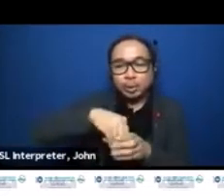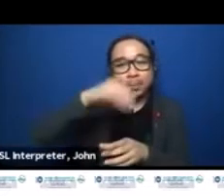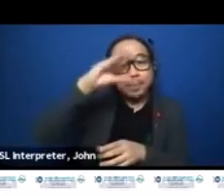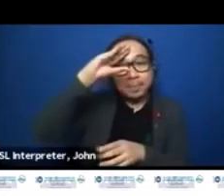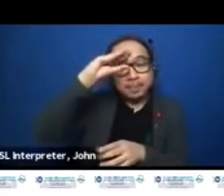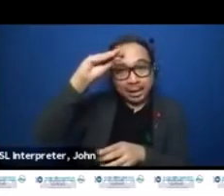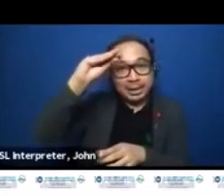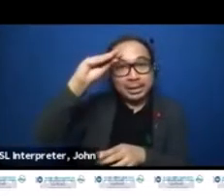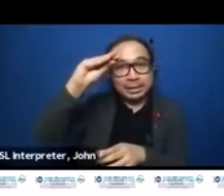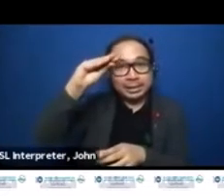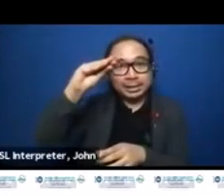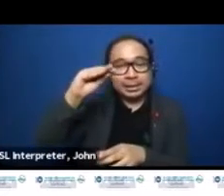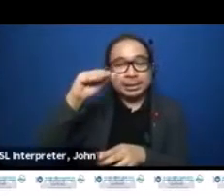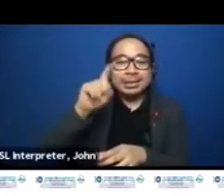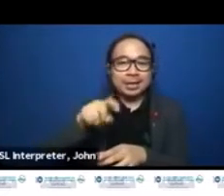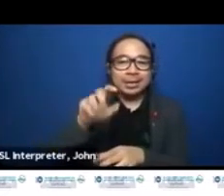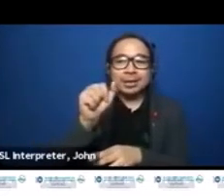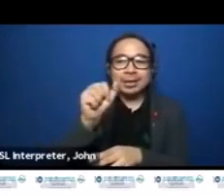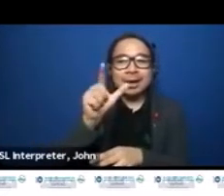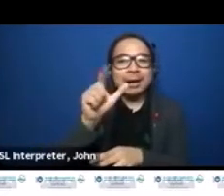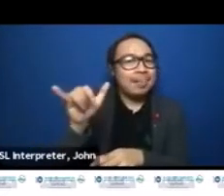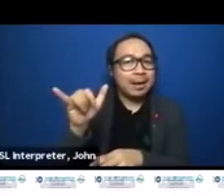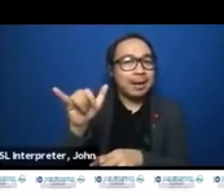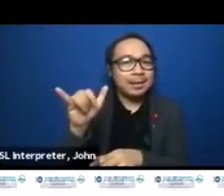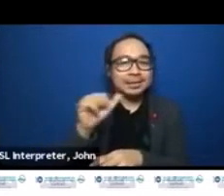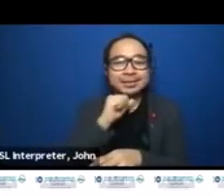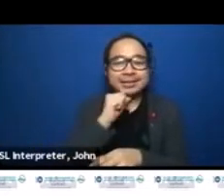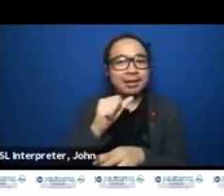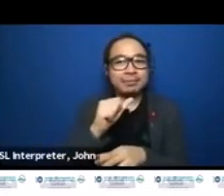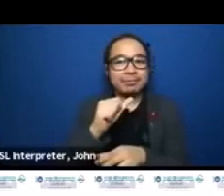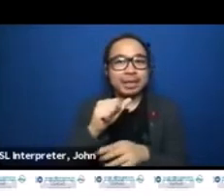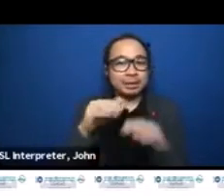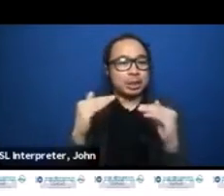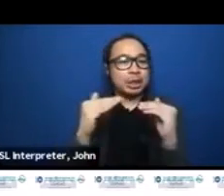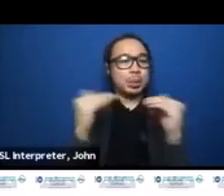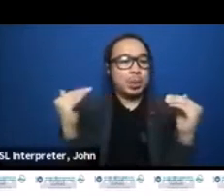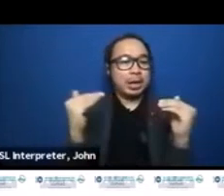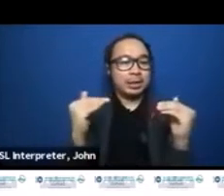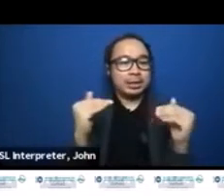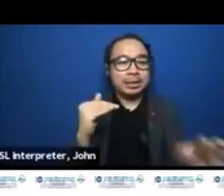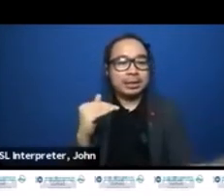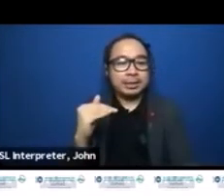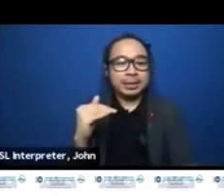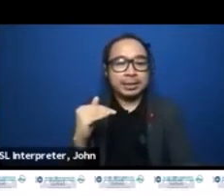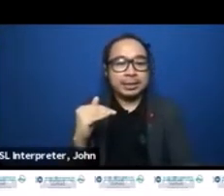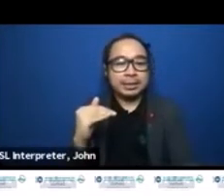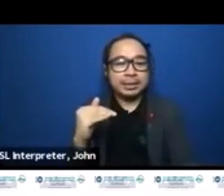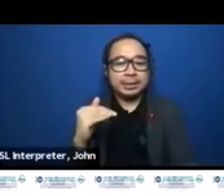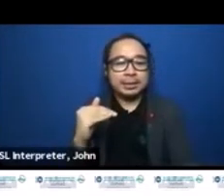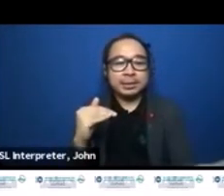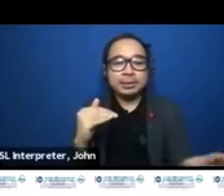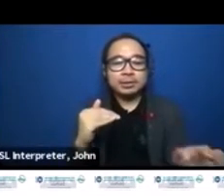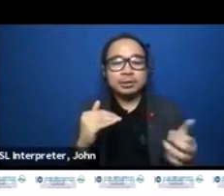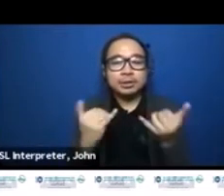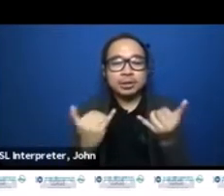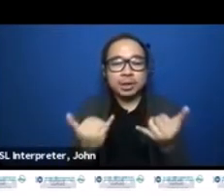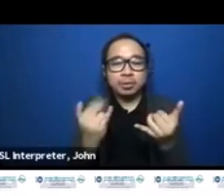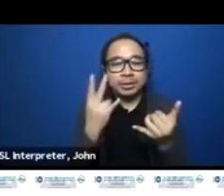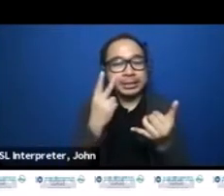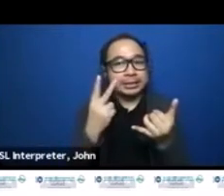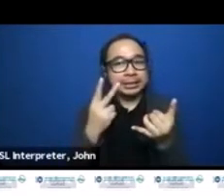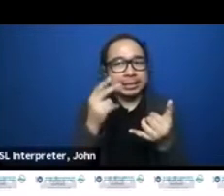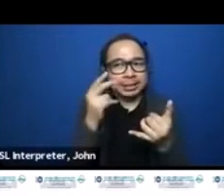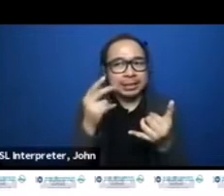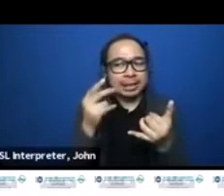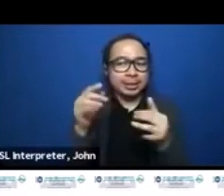more allyship based and not taking up space and leadership in their own way. And there is a risk of that happening always. So